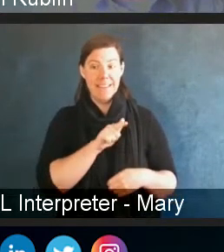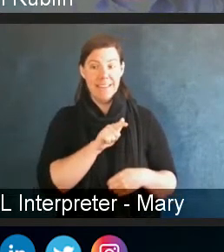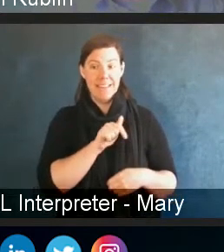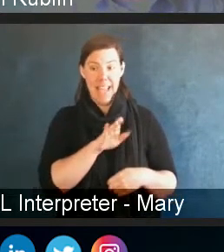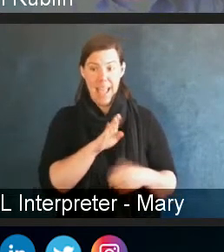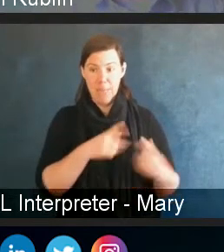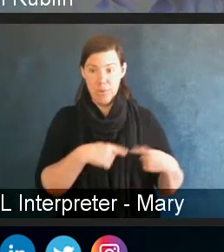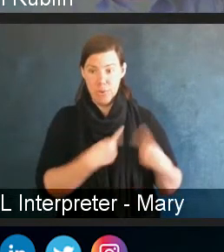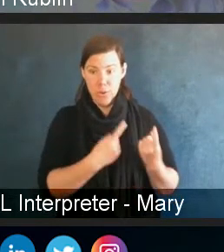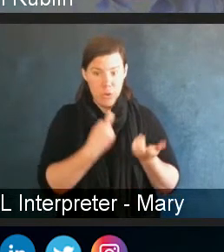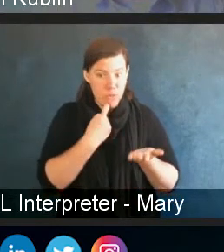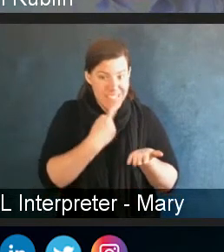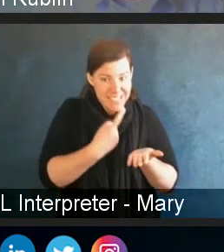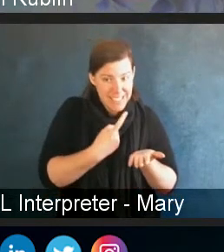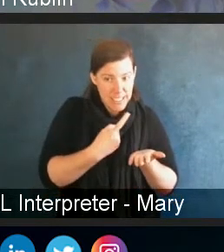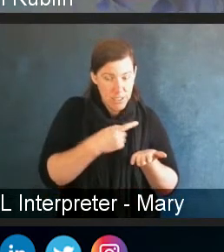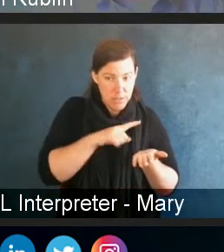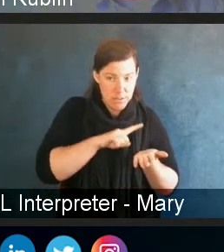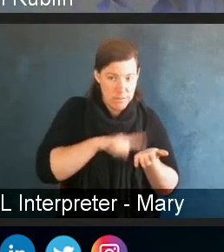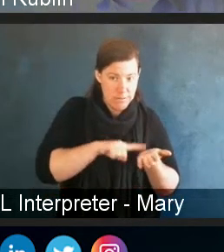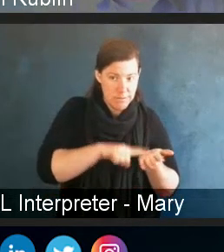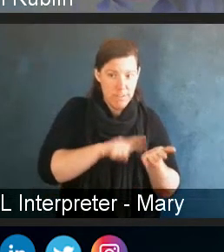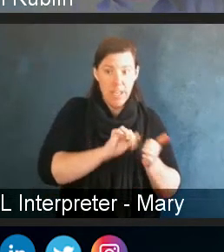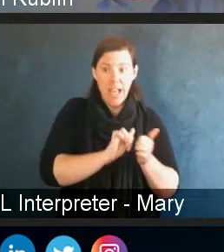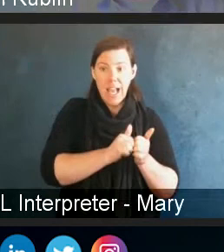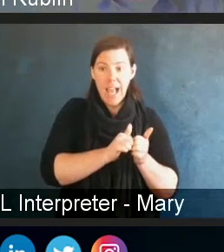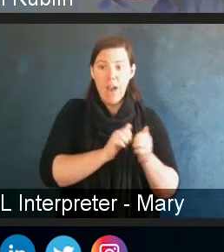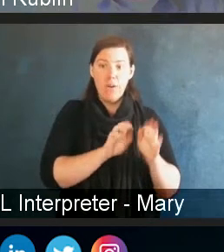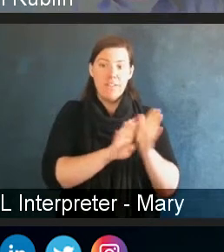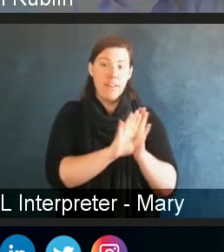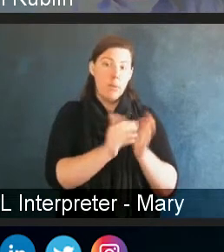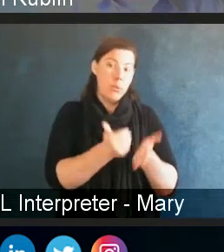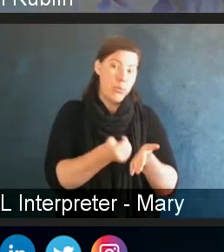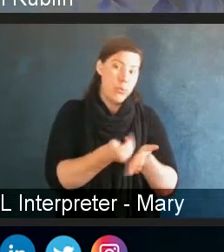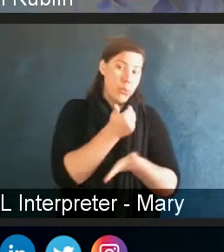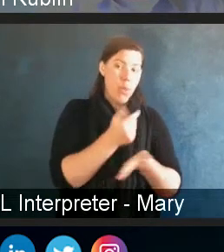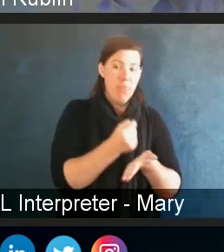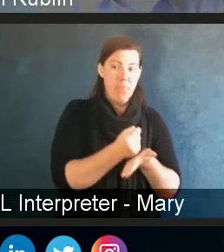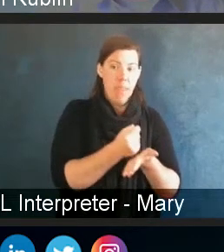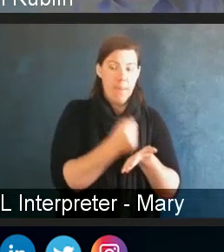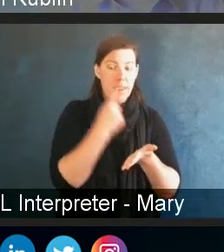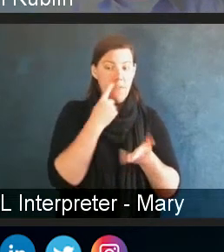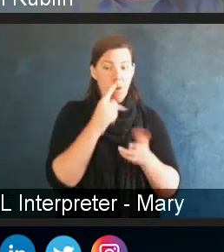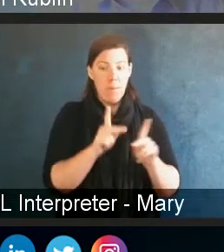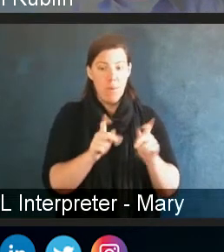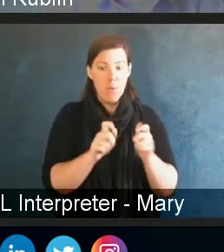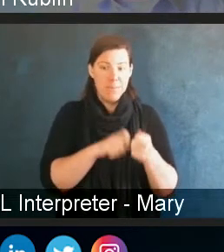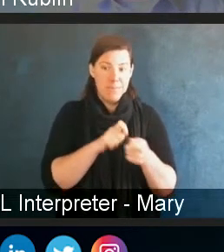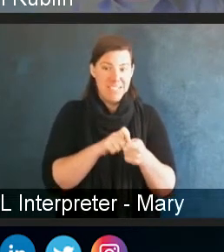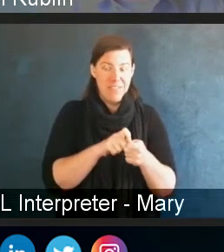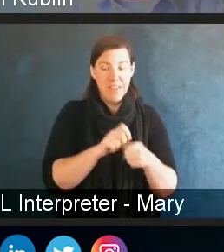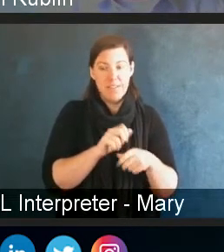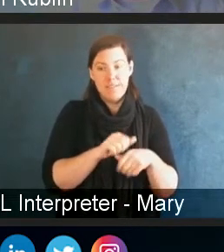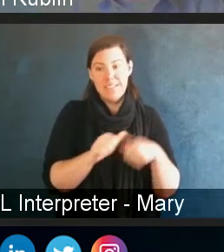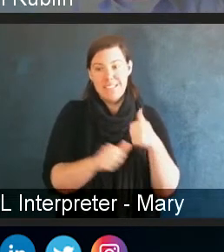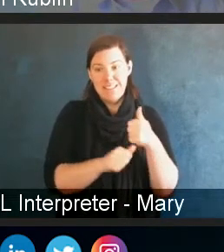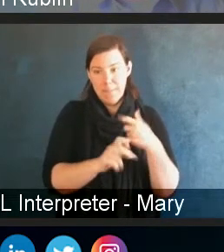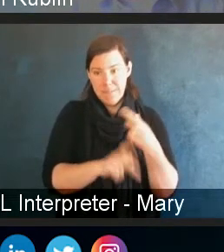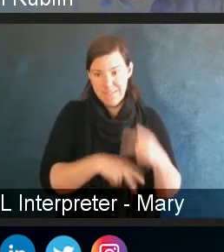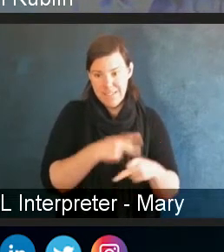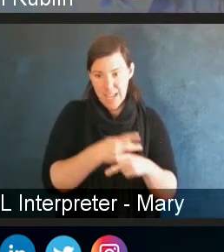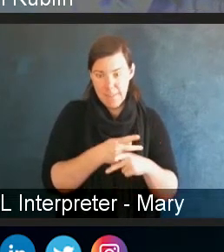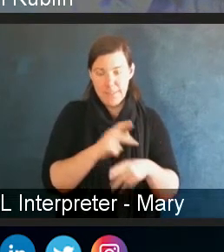genetically defined subtypes of cancer, where these cancers, whether they're leukemias or they're breast cancers or pancreatic cancers, are unified by